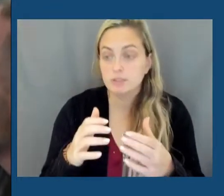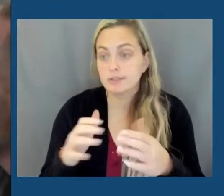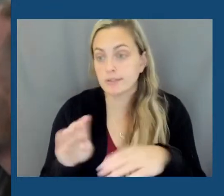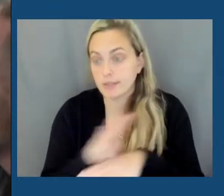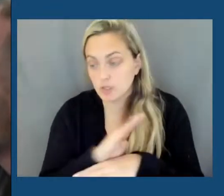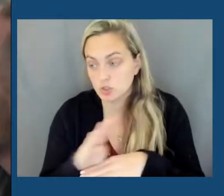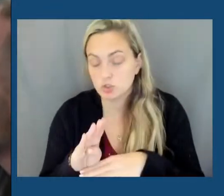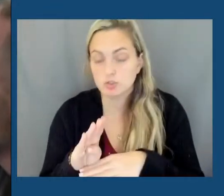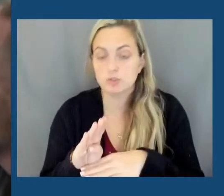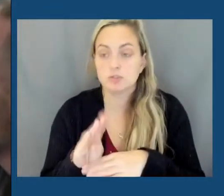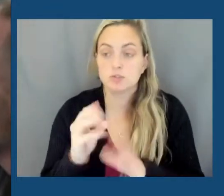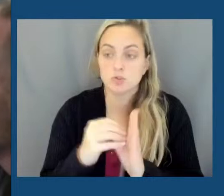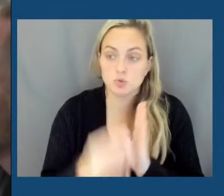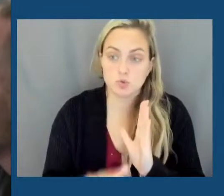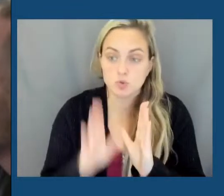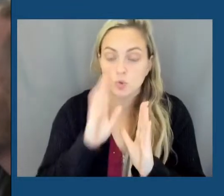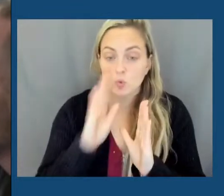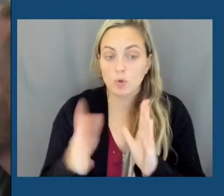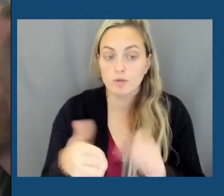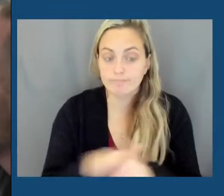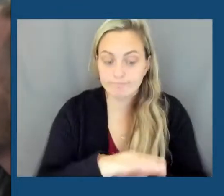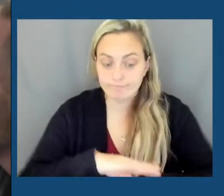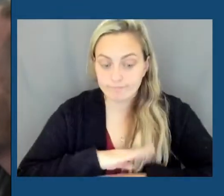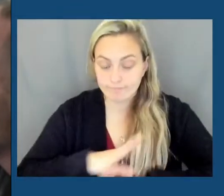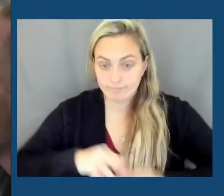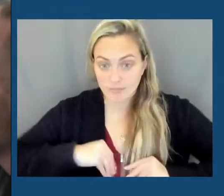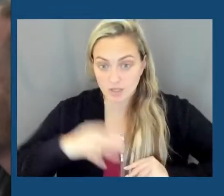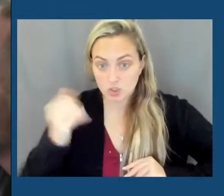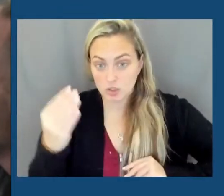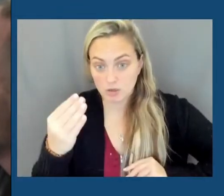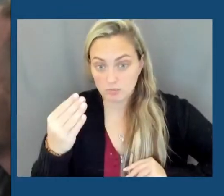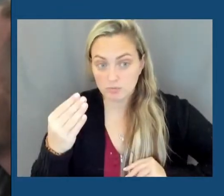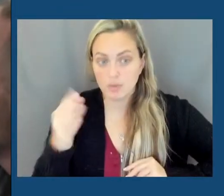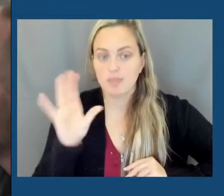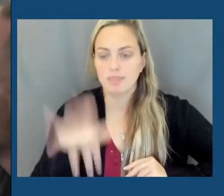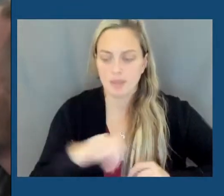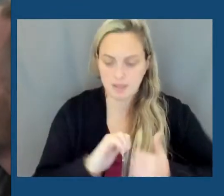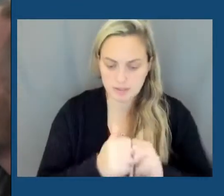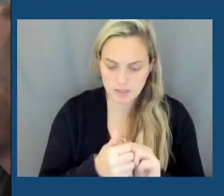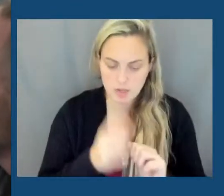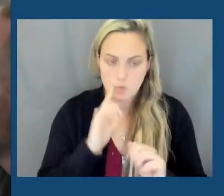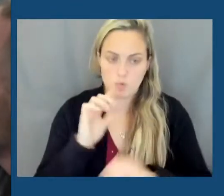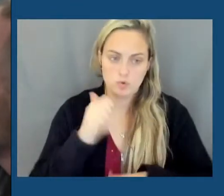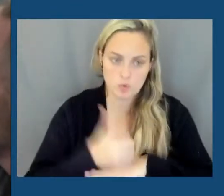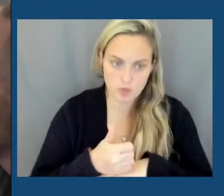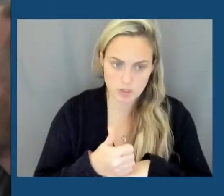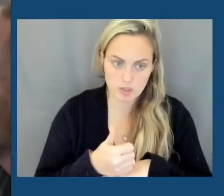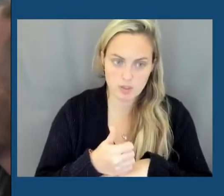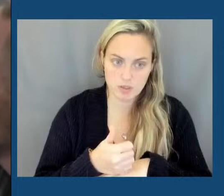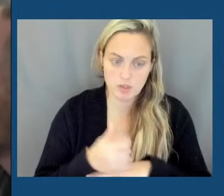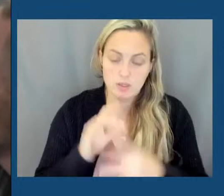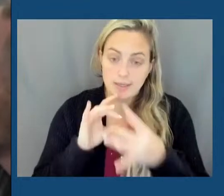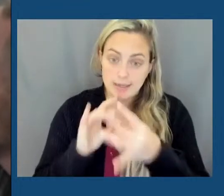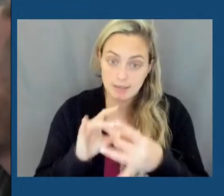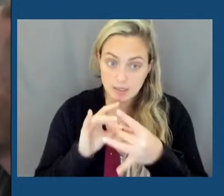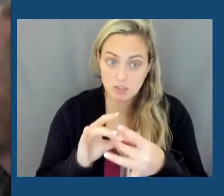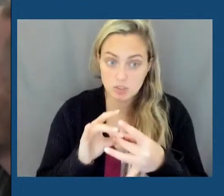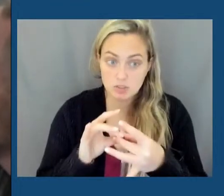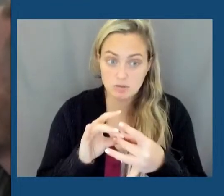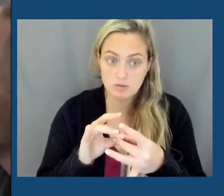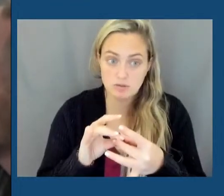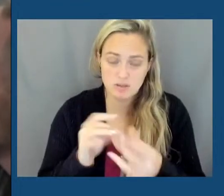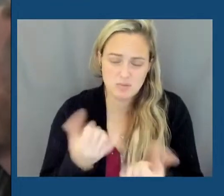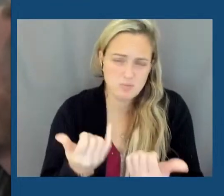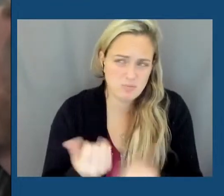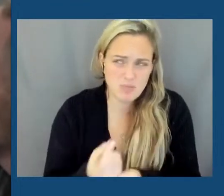where our students will fill positions of the future, that is how we're going to create the connections that make kids want to